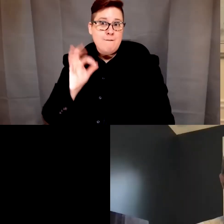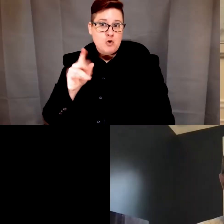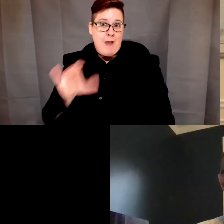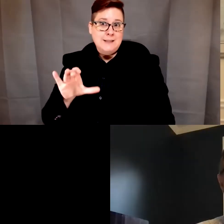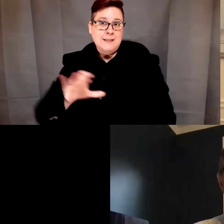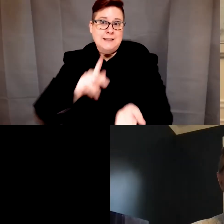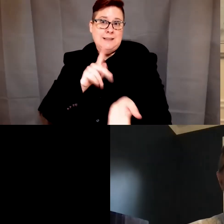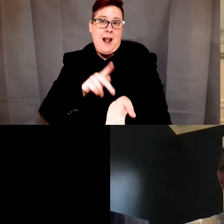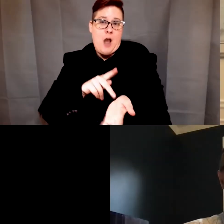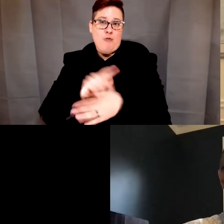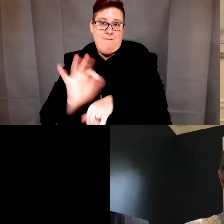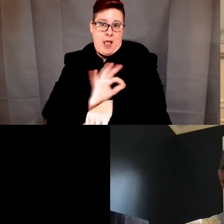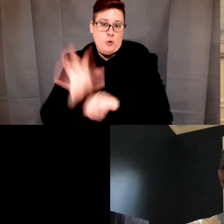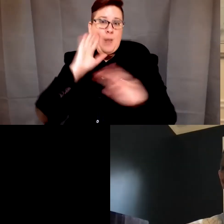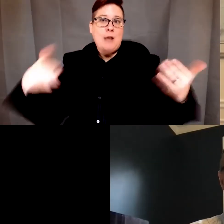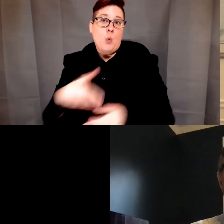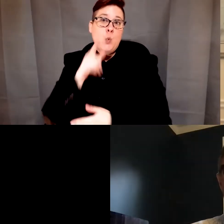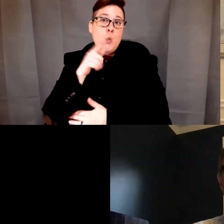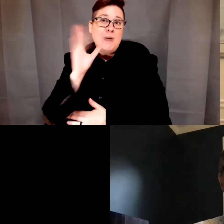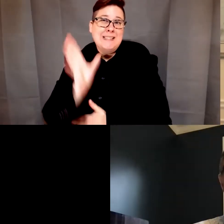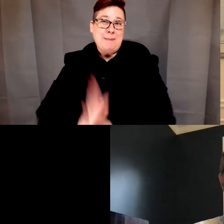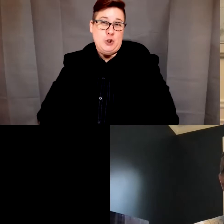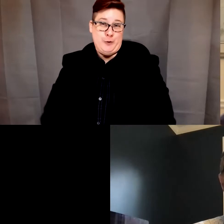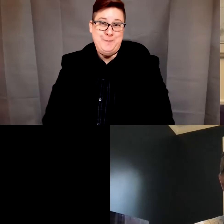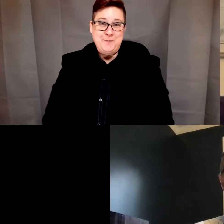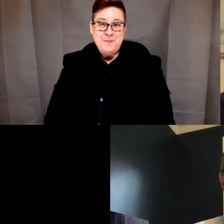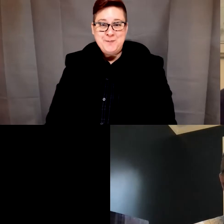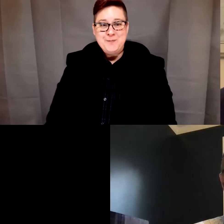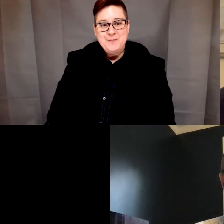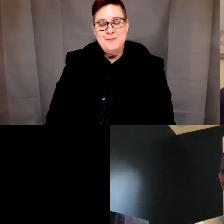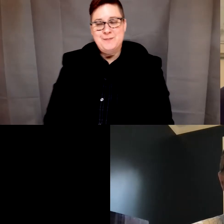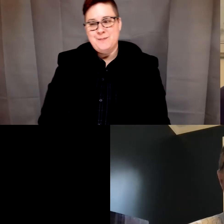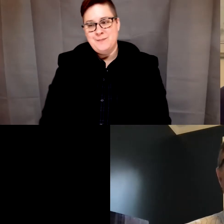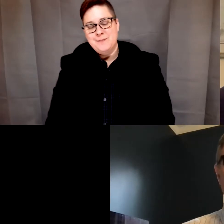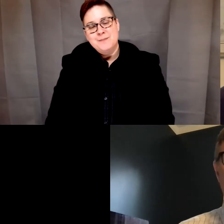Fellowship, to introduce our distinguished speaker.